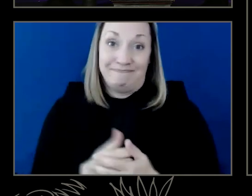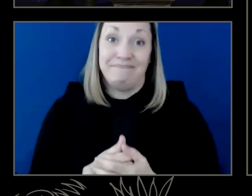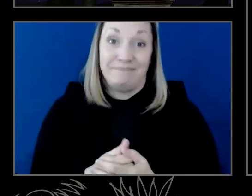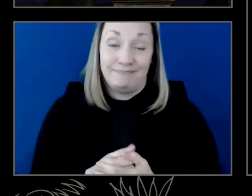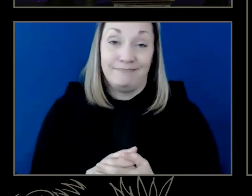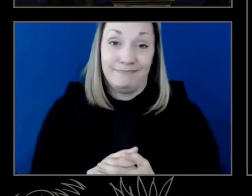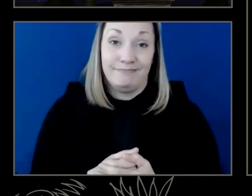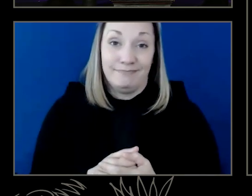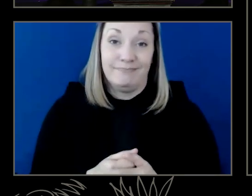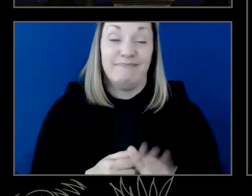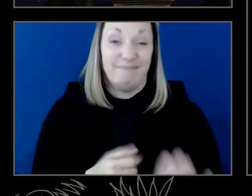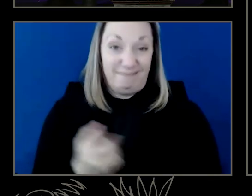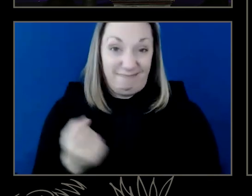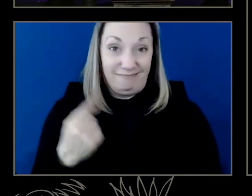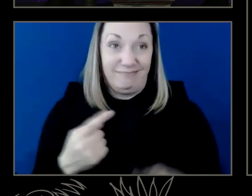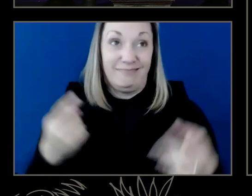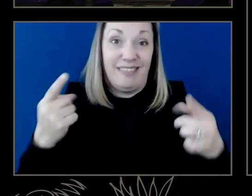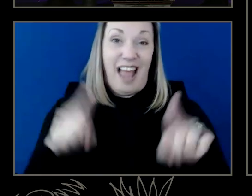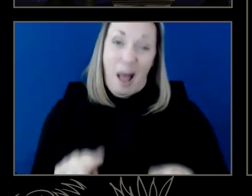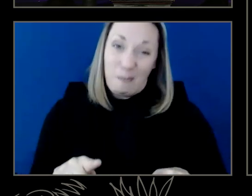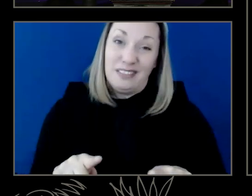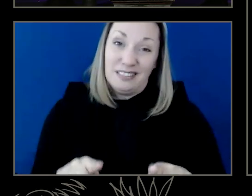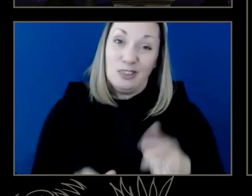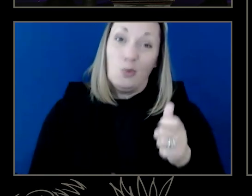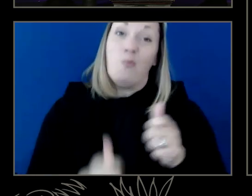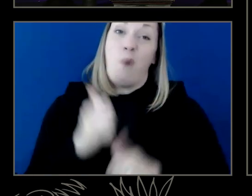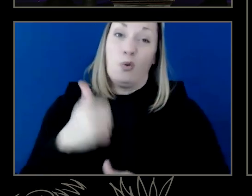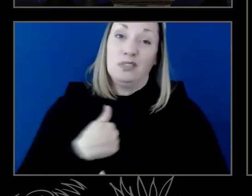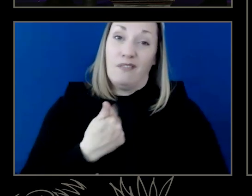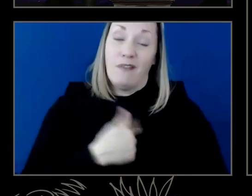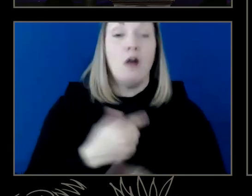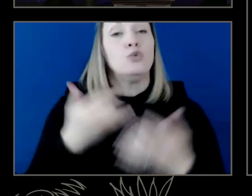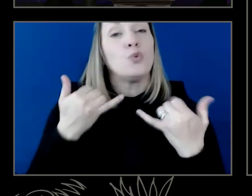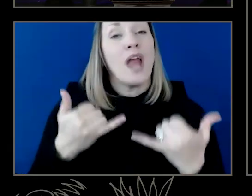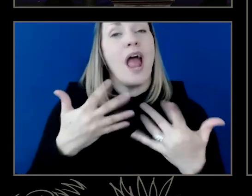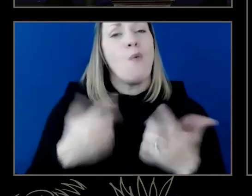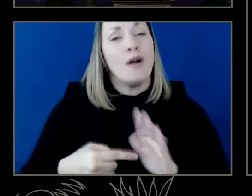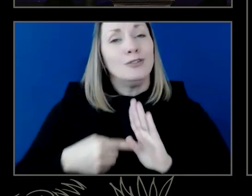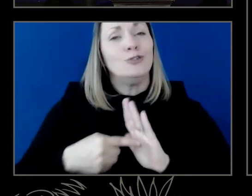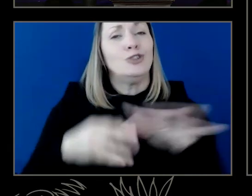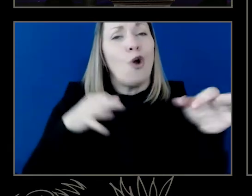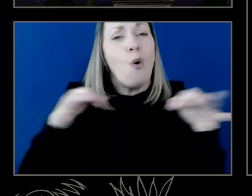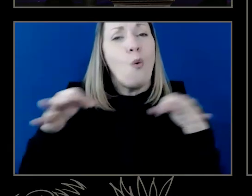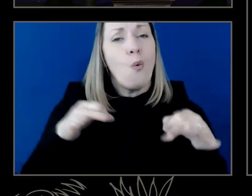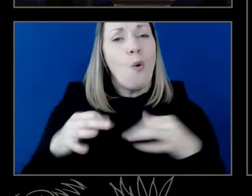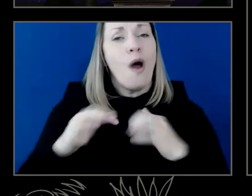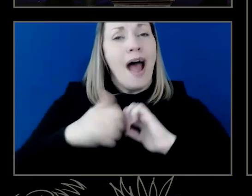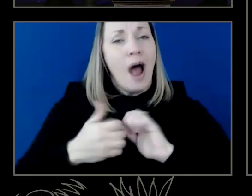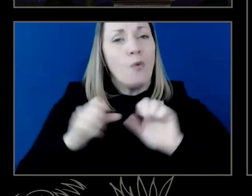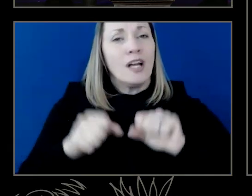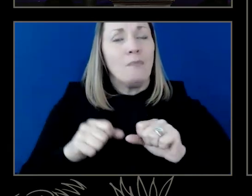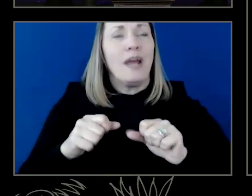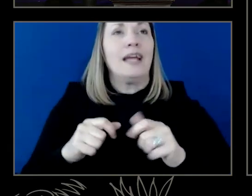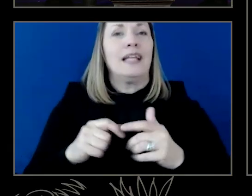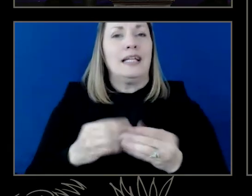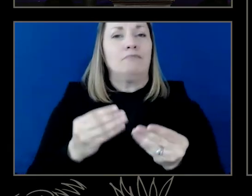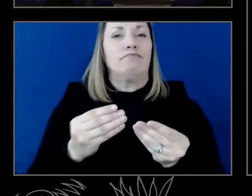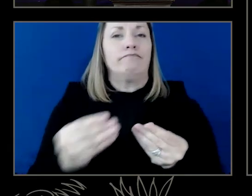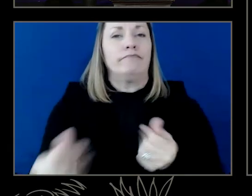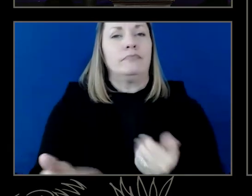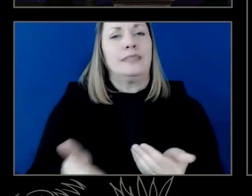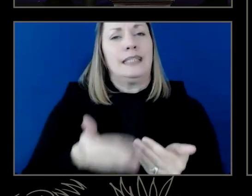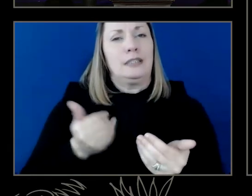Okay, it happened to most of us, and today I want to show you how we can make that less painful.